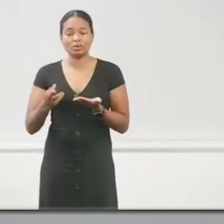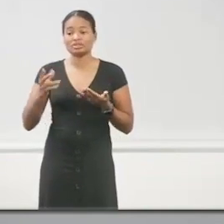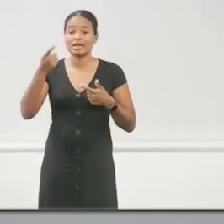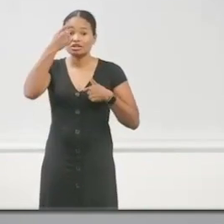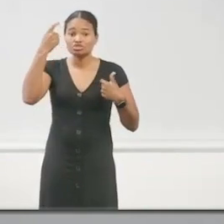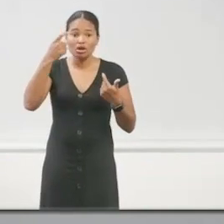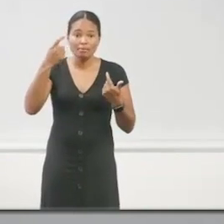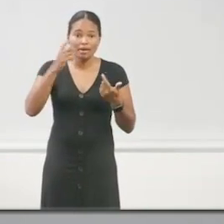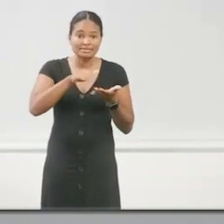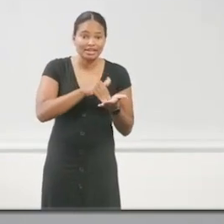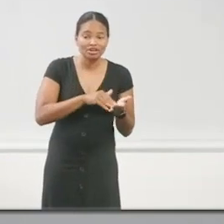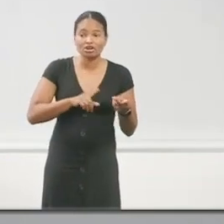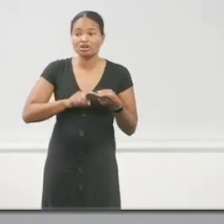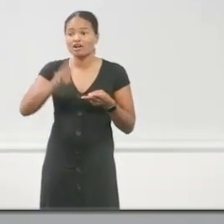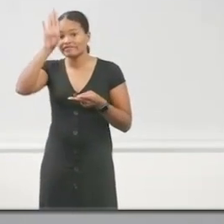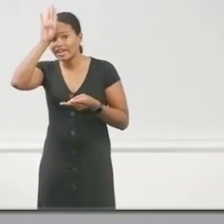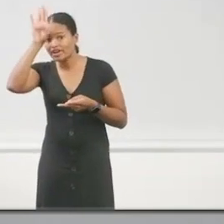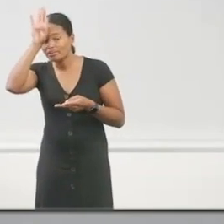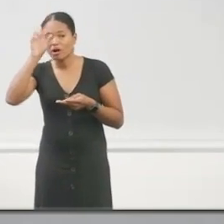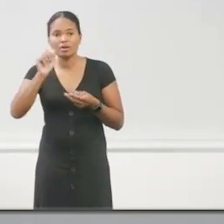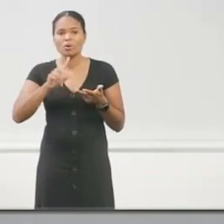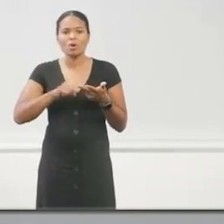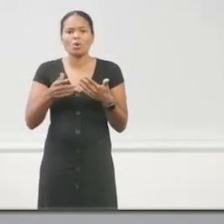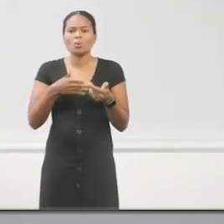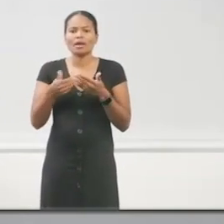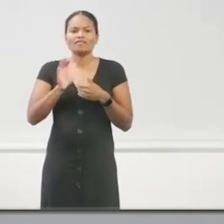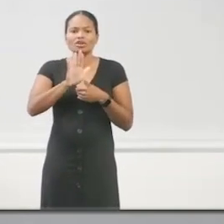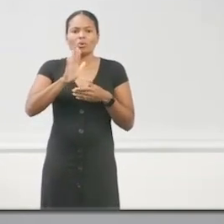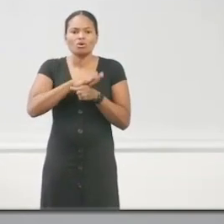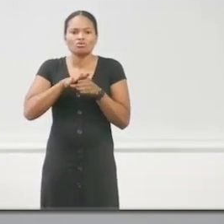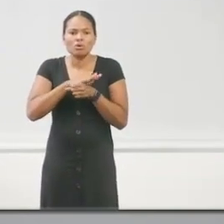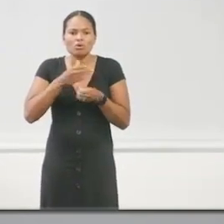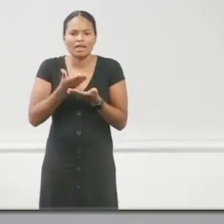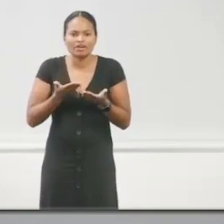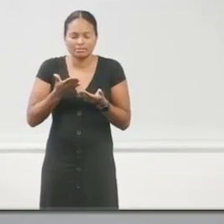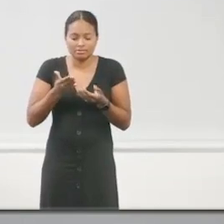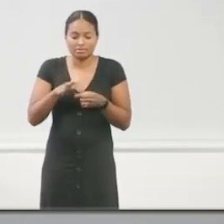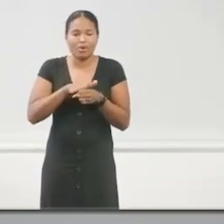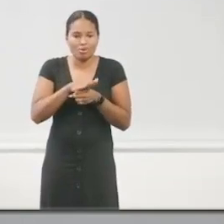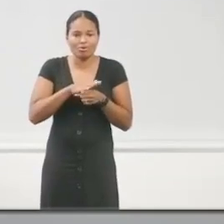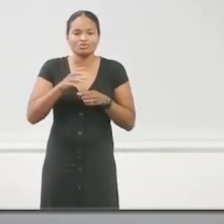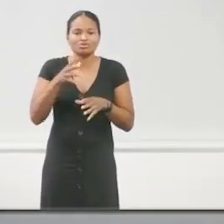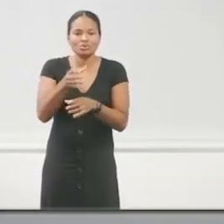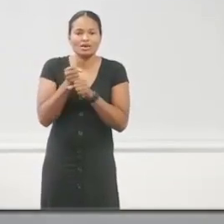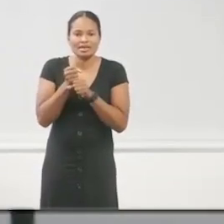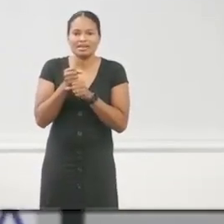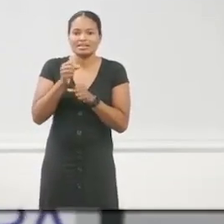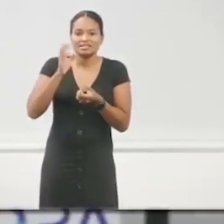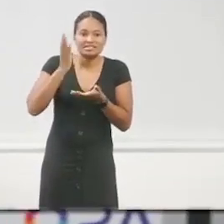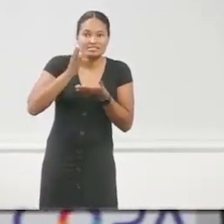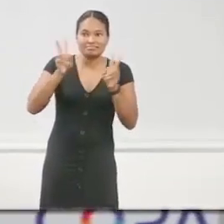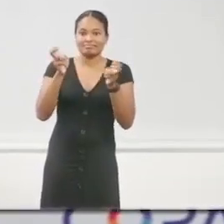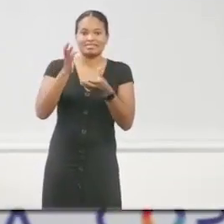at the fire department and get Stop the Bleed integrated into your organization. Getting ahead of myself a little bit, Norm,